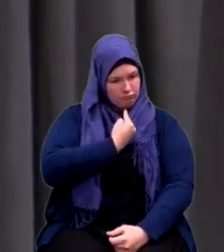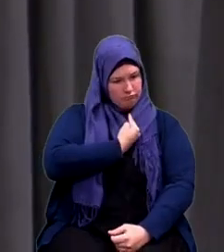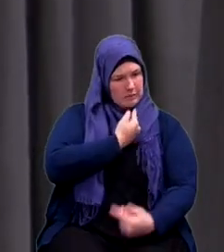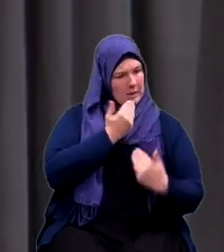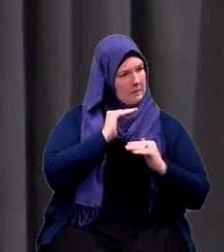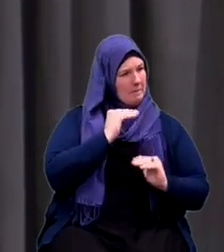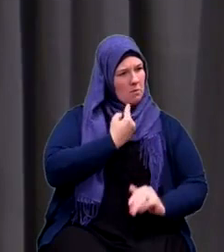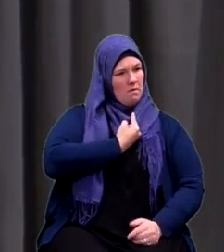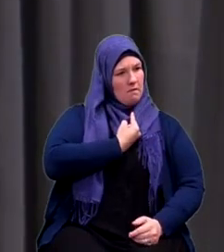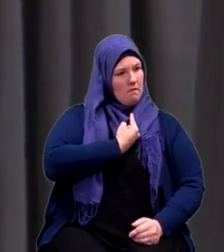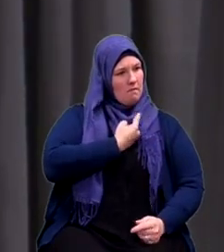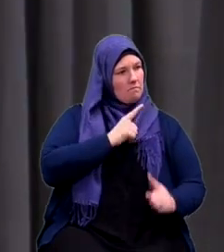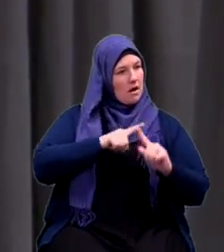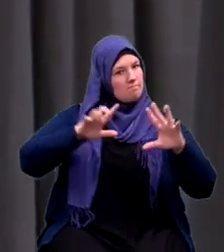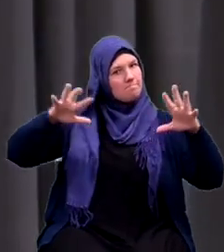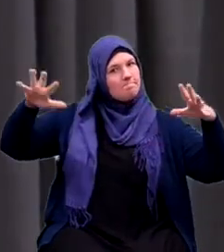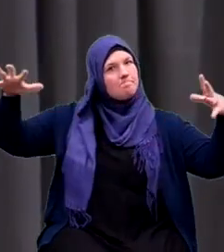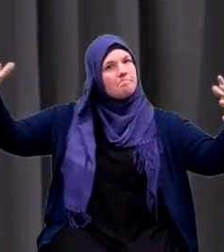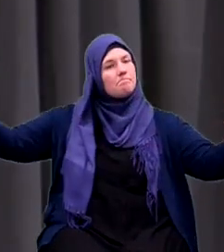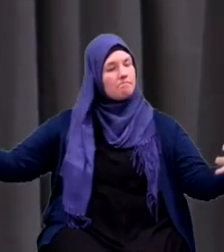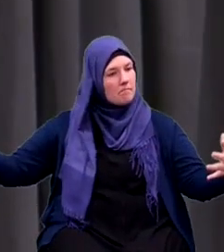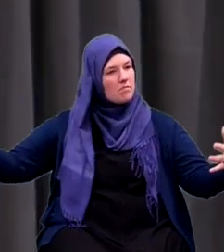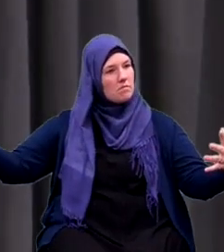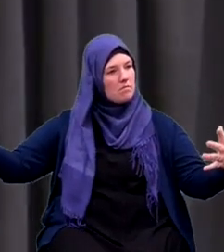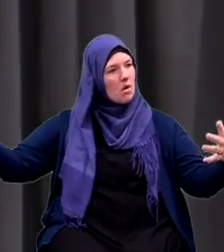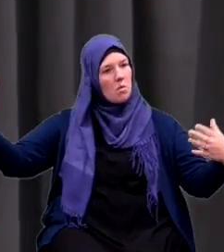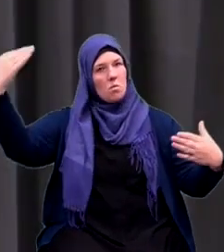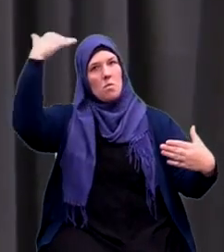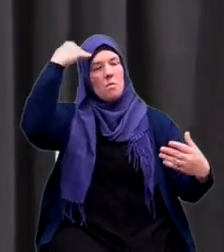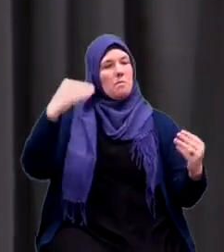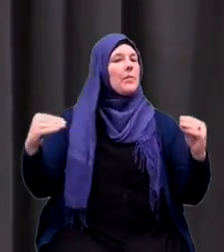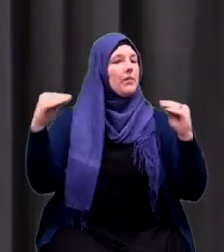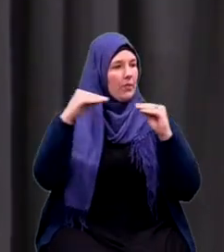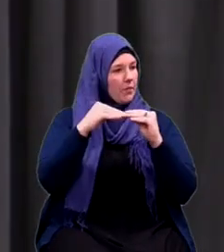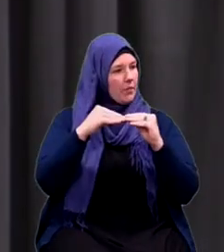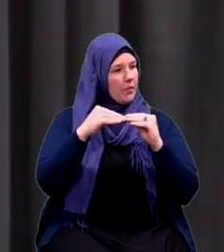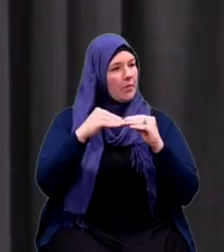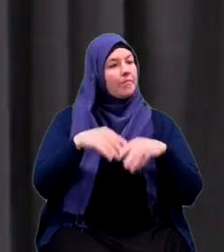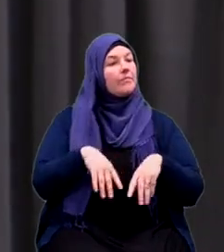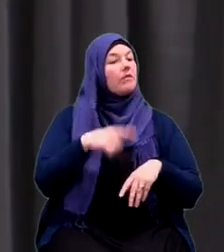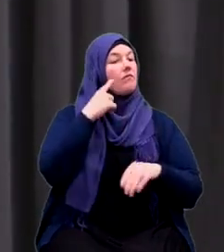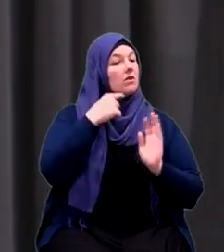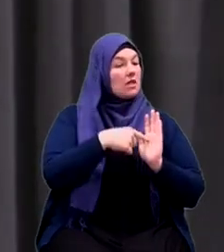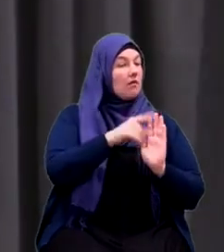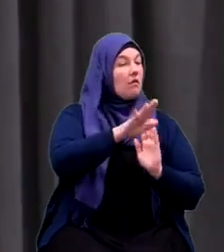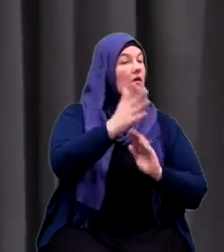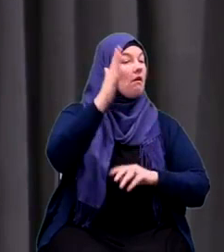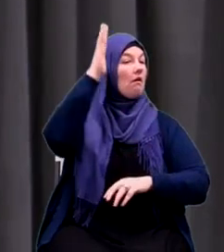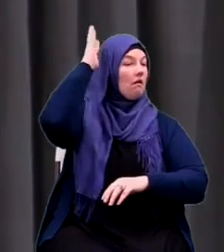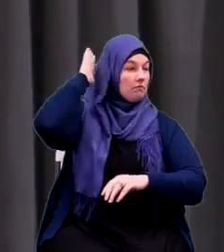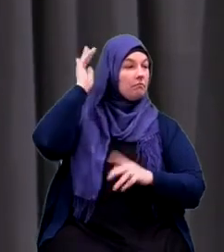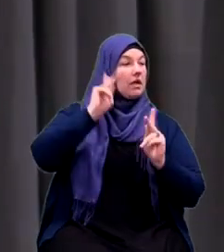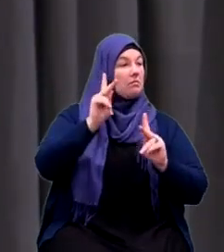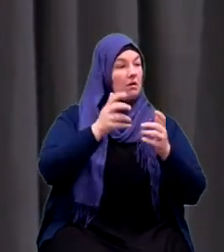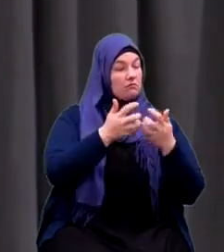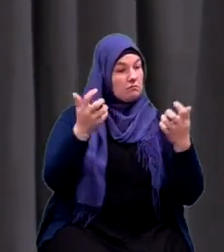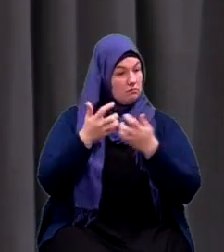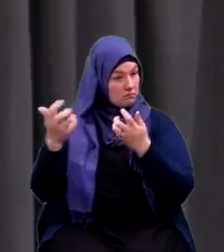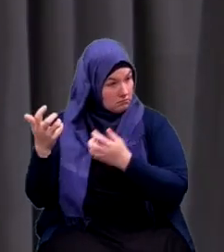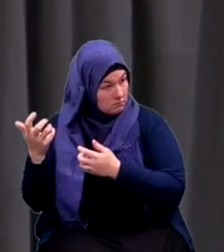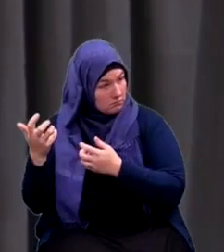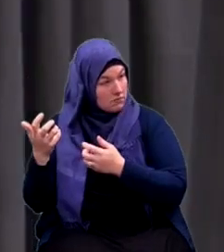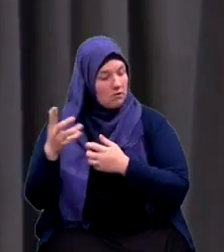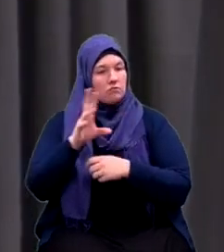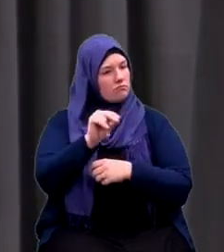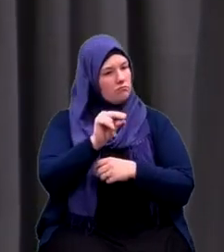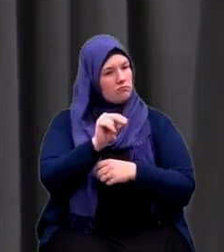Unlike your parents, you should not grow up in divisive atmosphere. You should grow